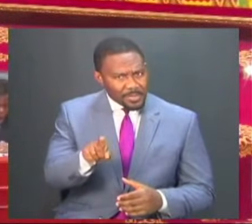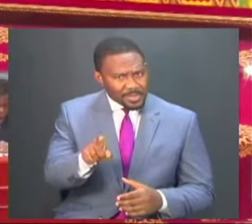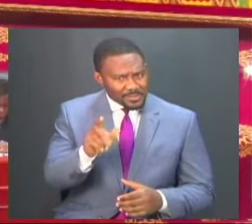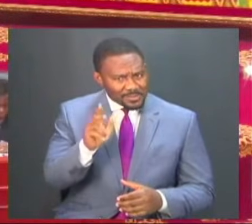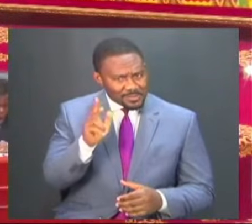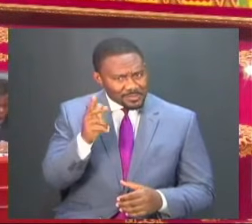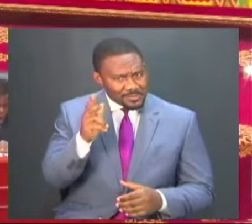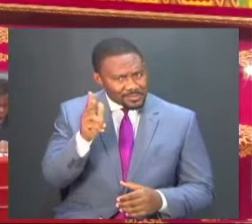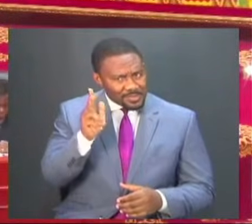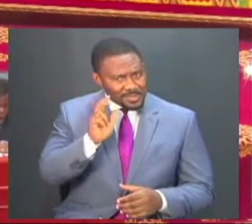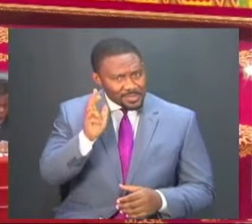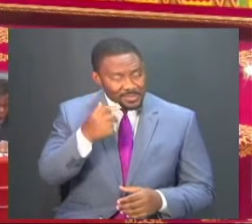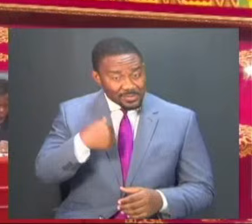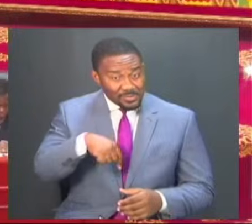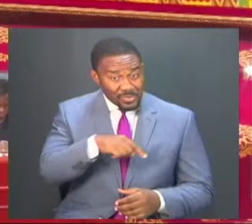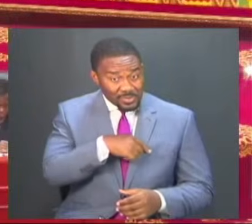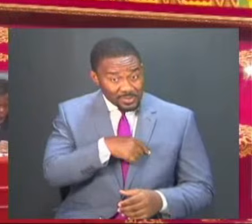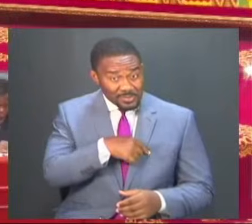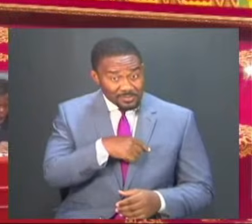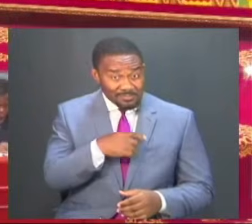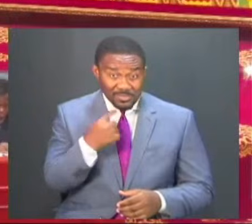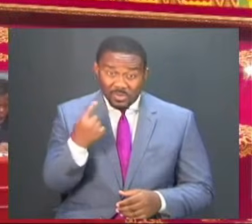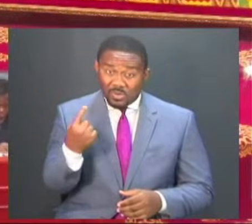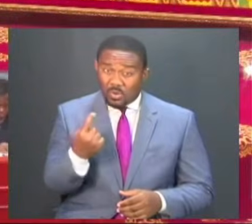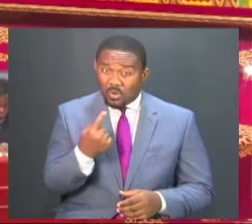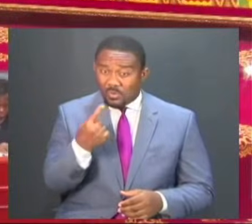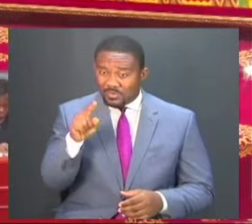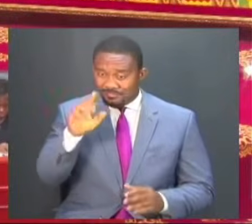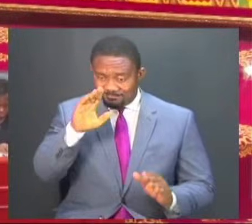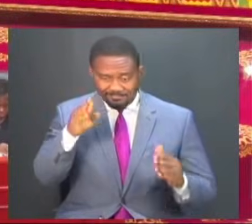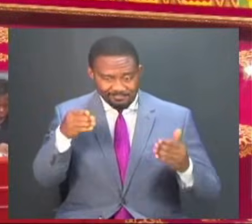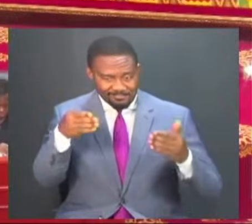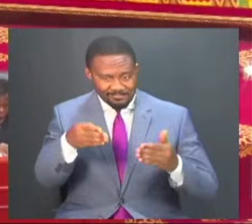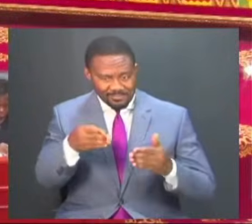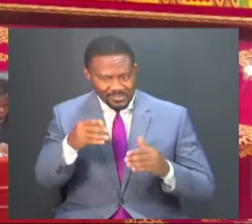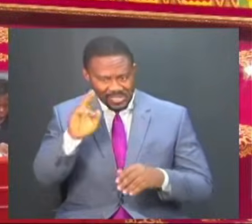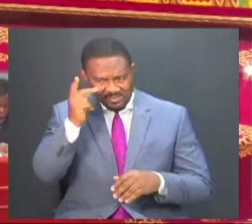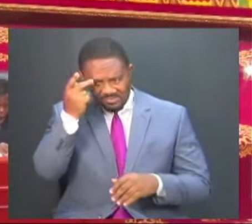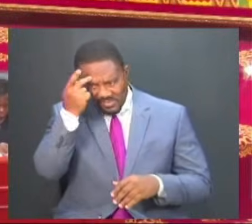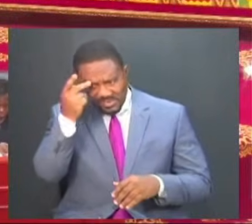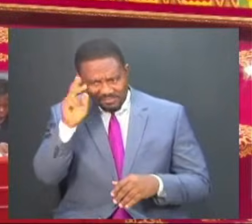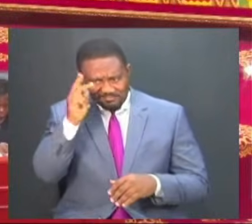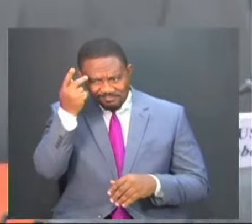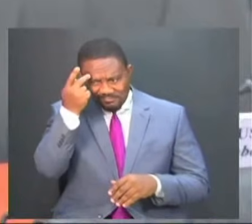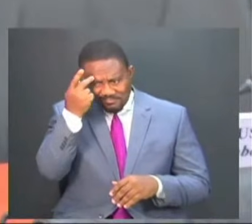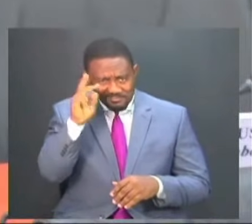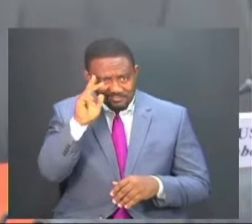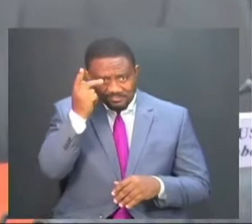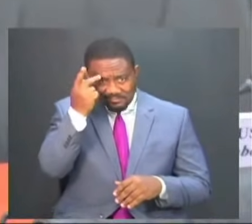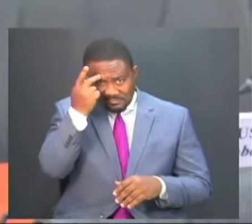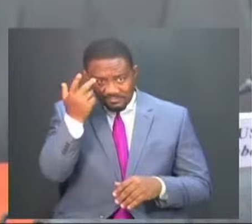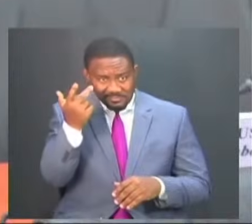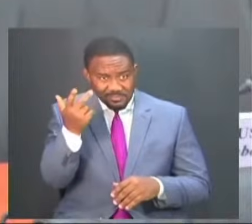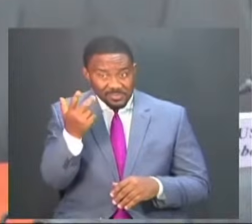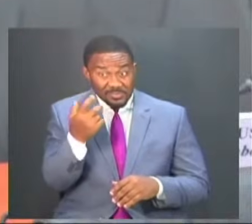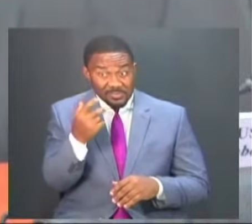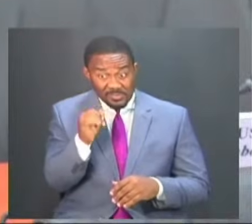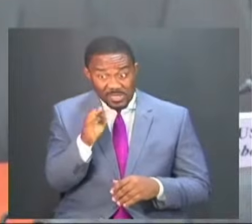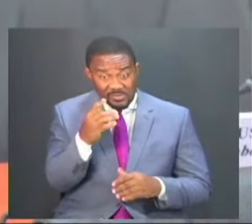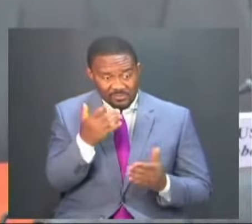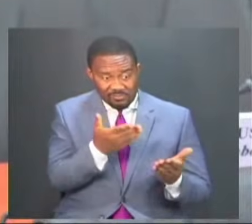In most cases, they have always looked at politics away from businesses. In fact, when we brought the